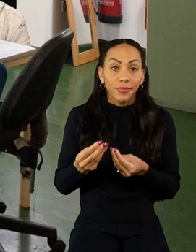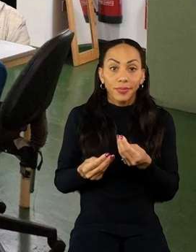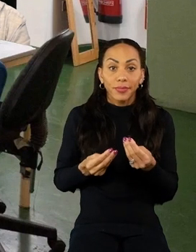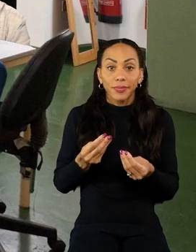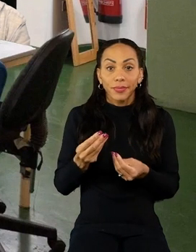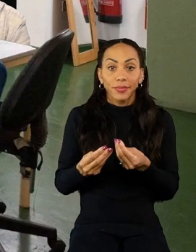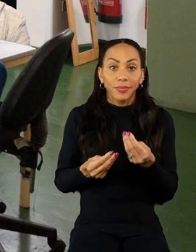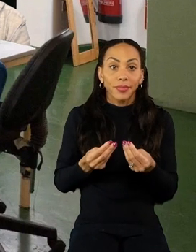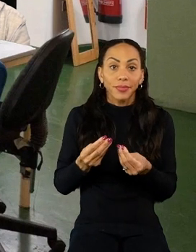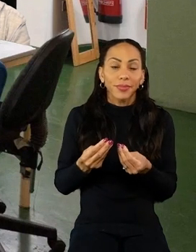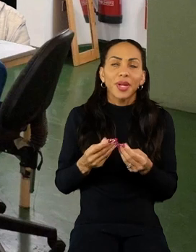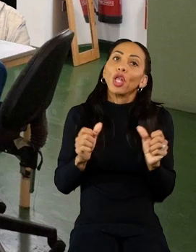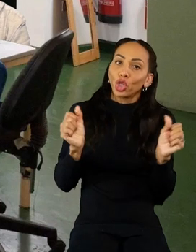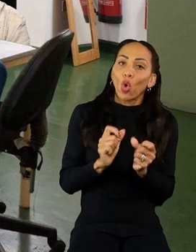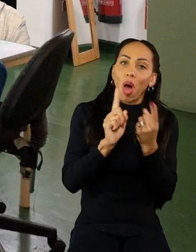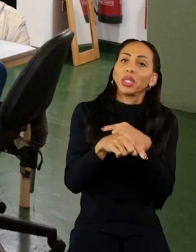around audio description?